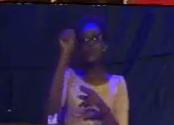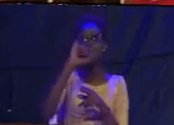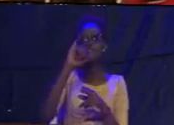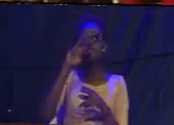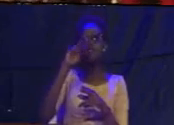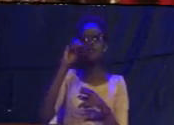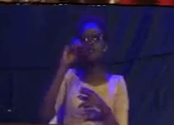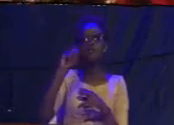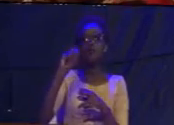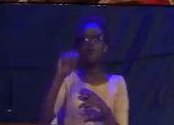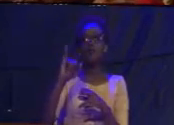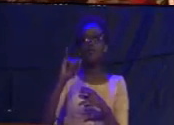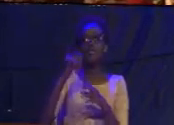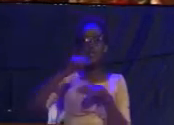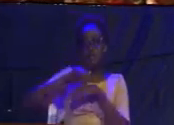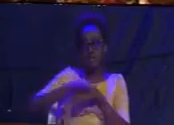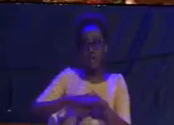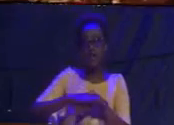Simon the Niger.